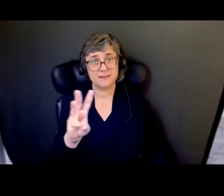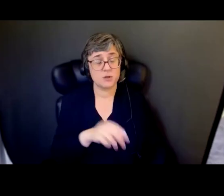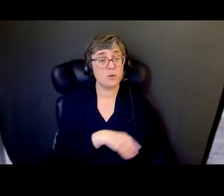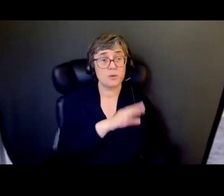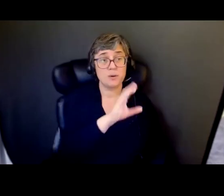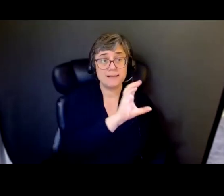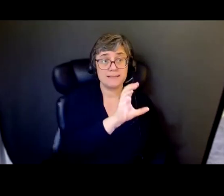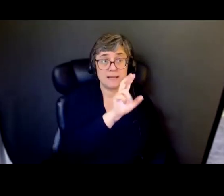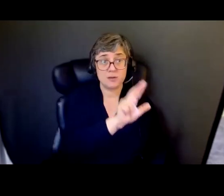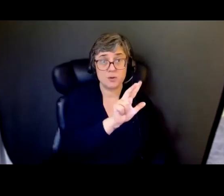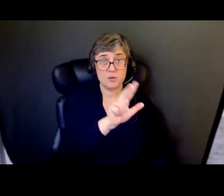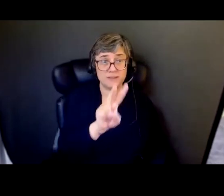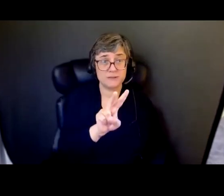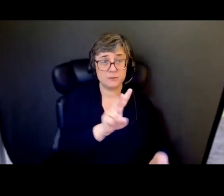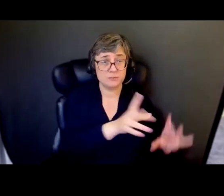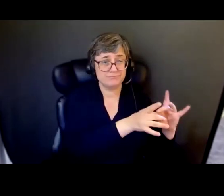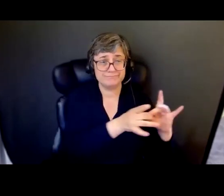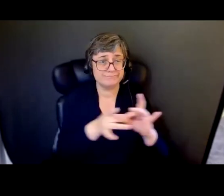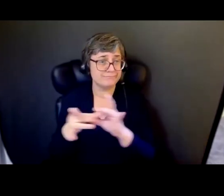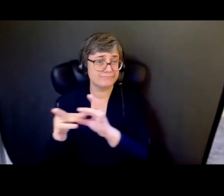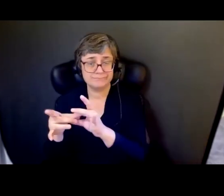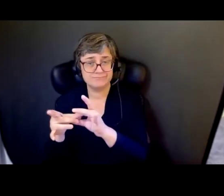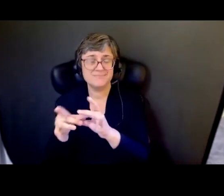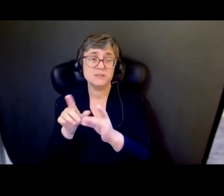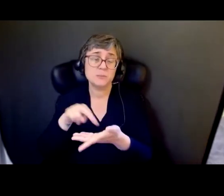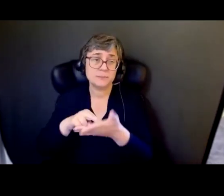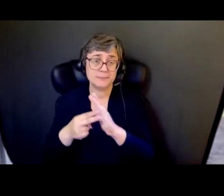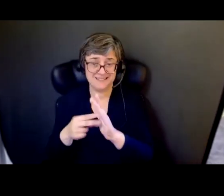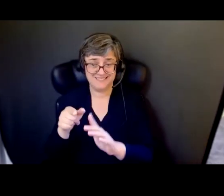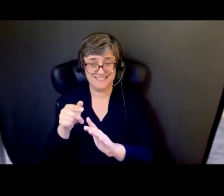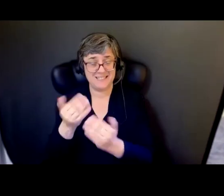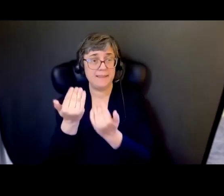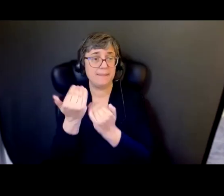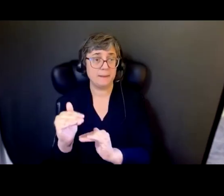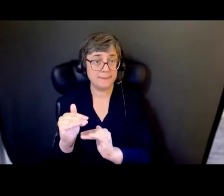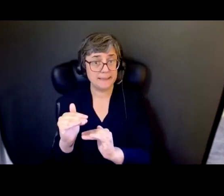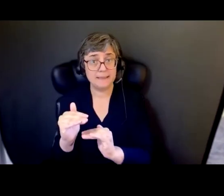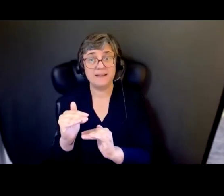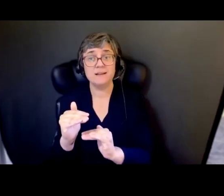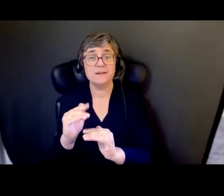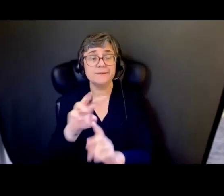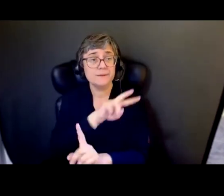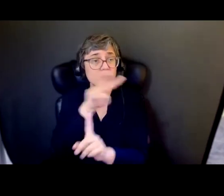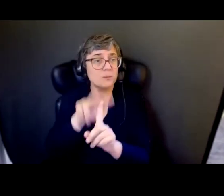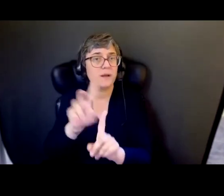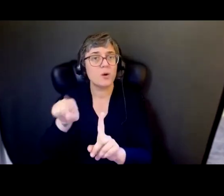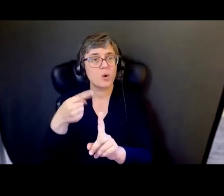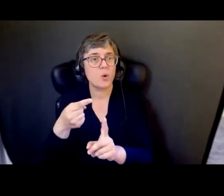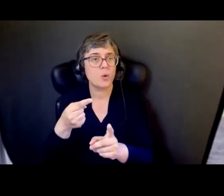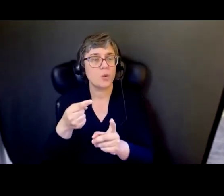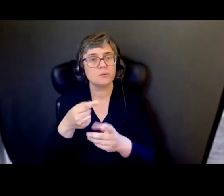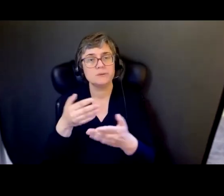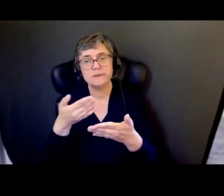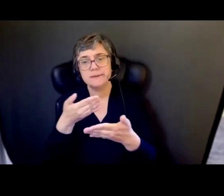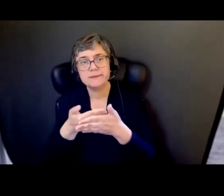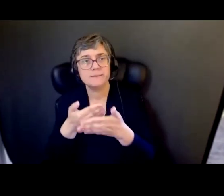C-332 left off. That is, it is limited to intimate partners. So let's look closely at this proposed